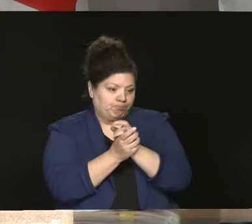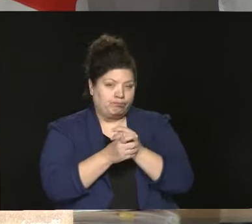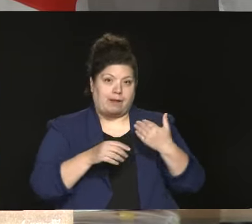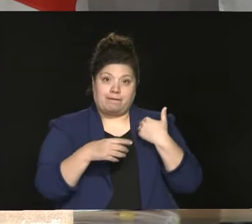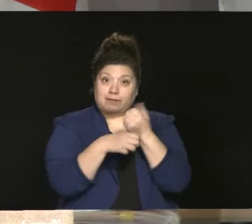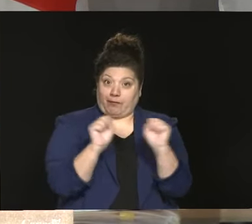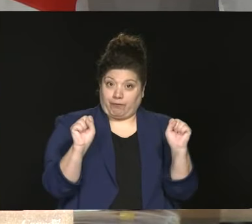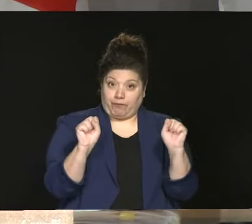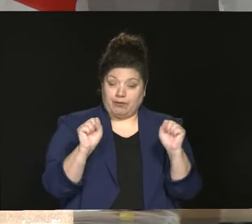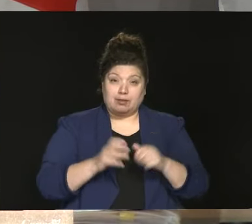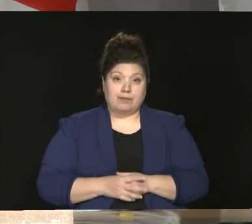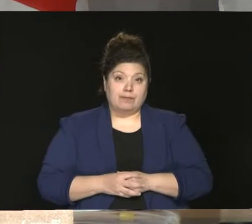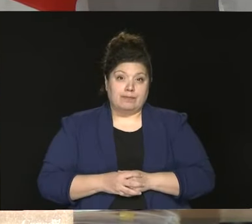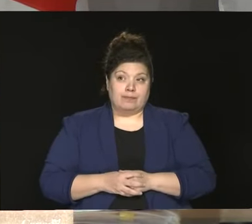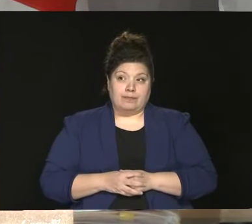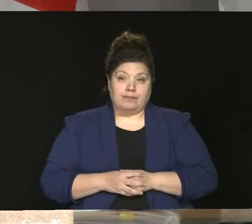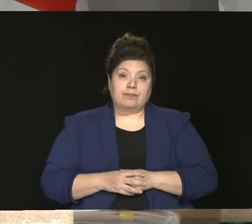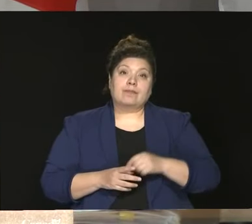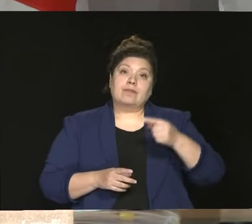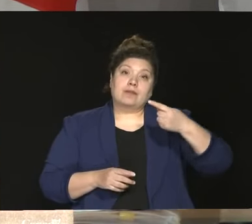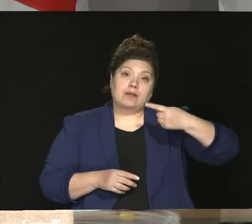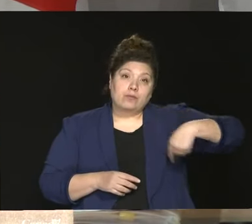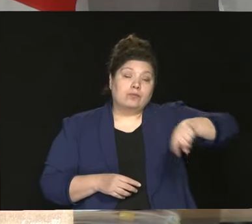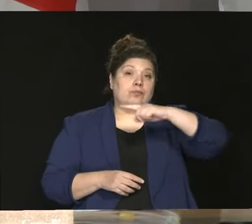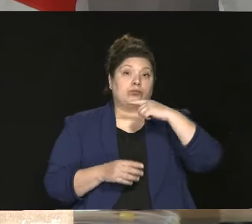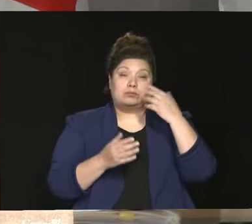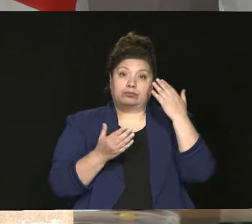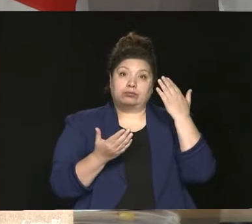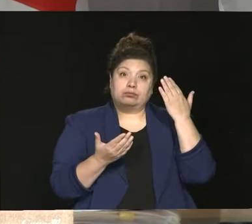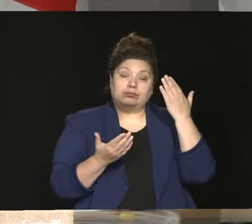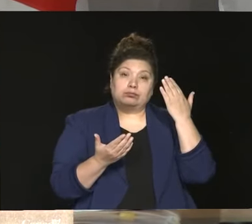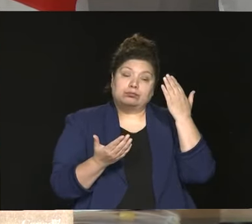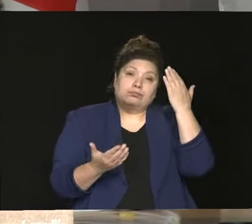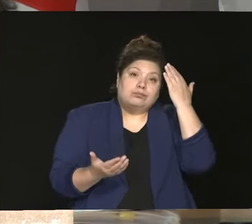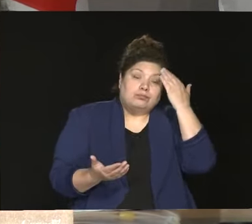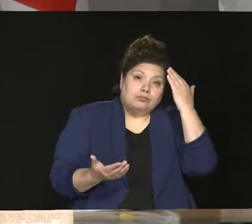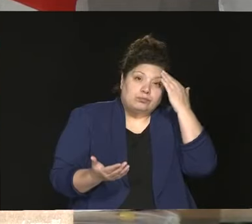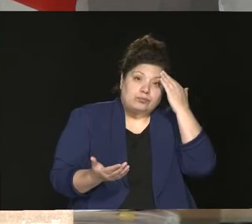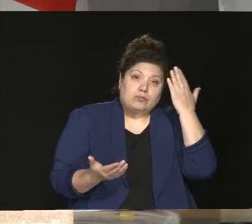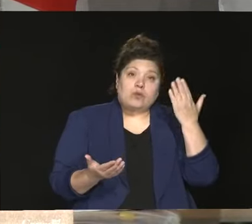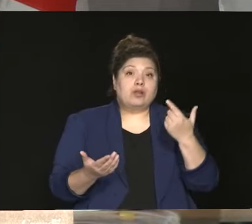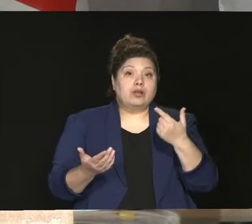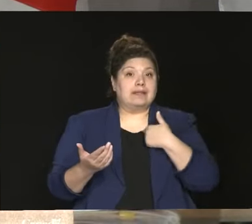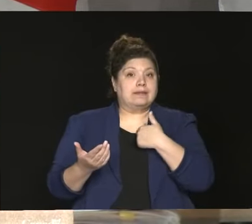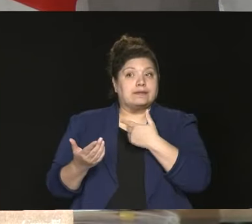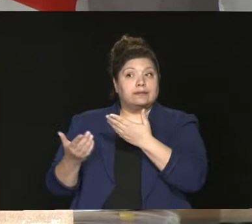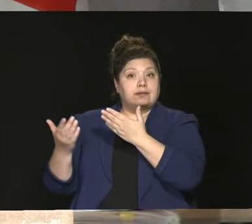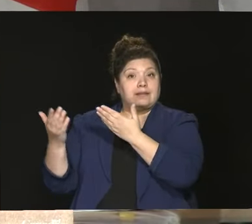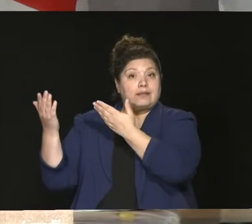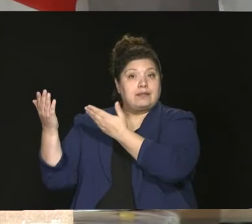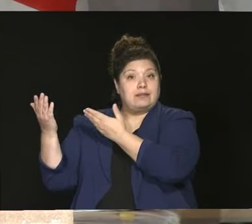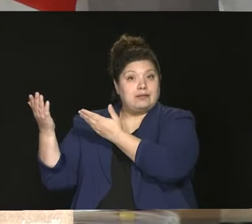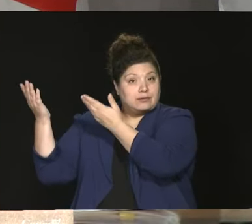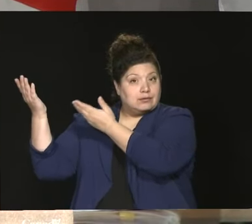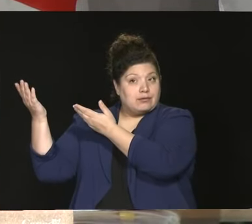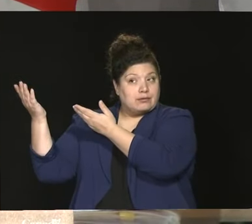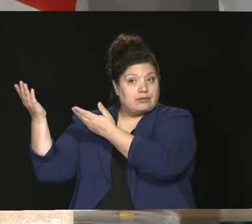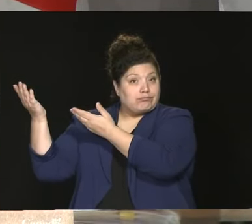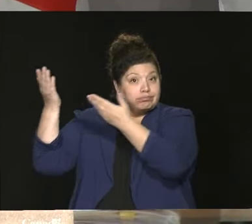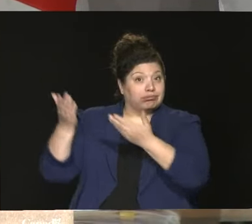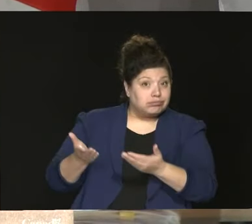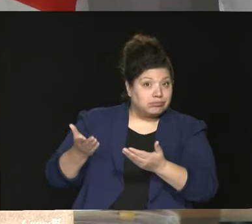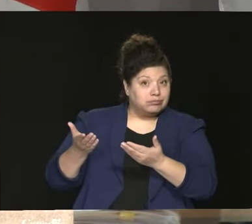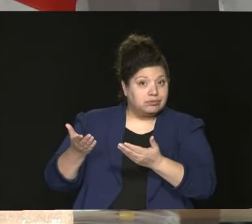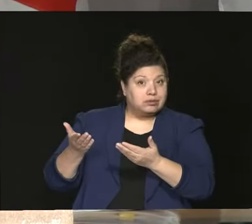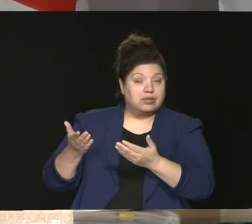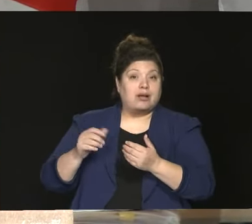of us recognize that the importation risk is one thing that we will try and prevent. and it's